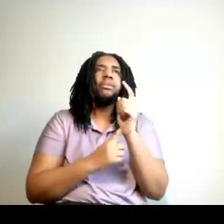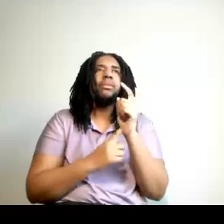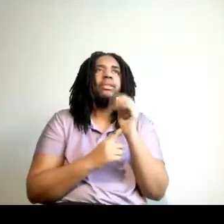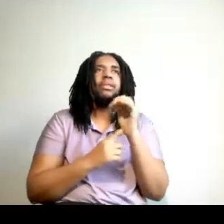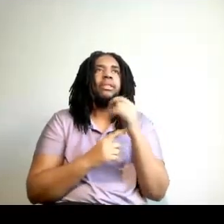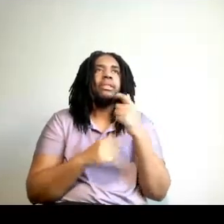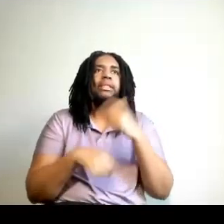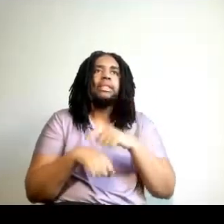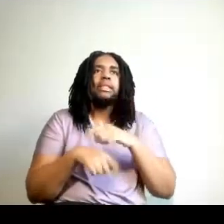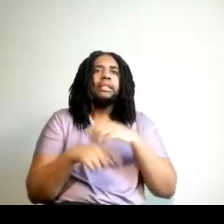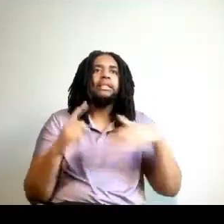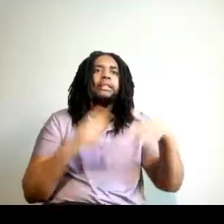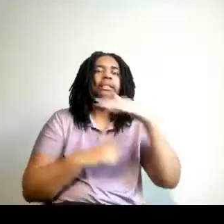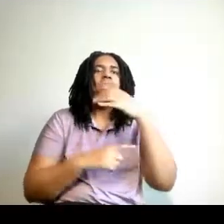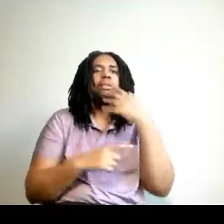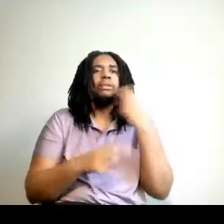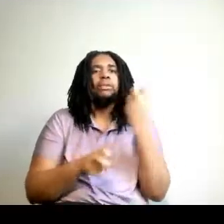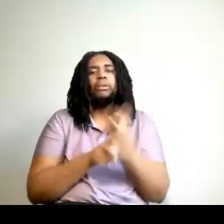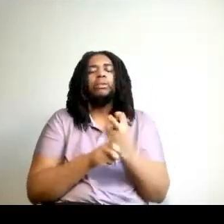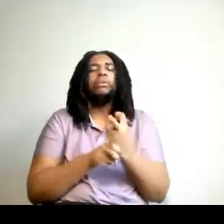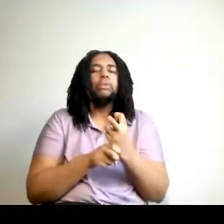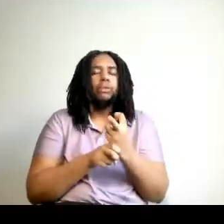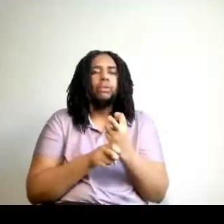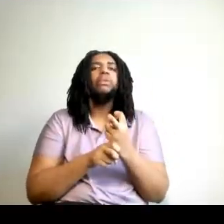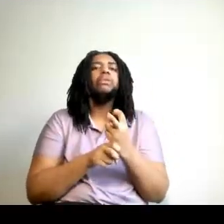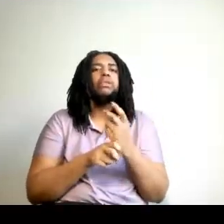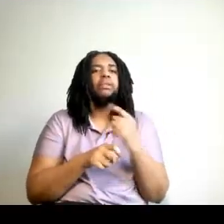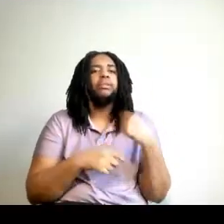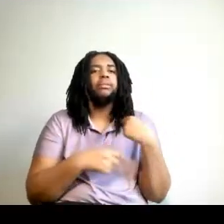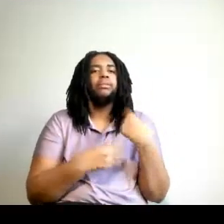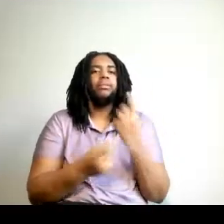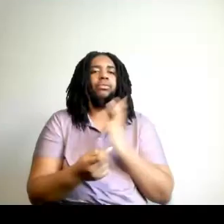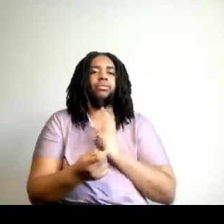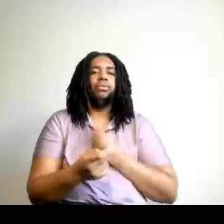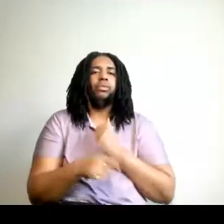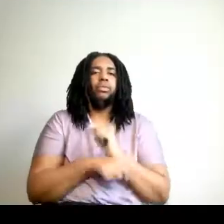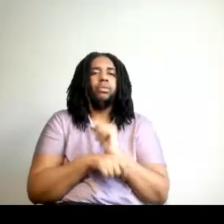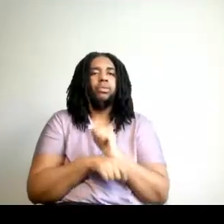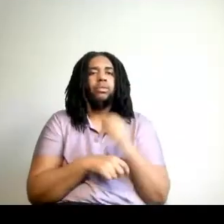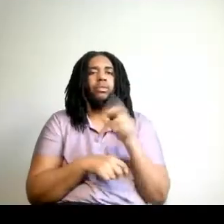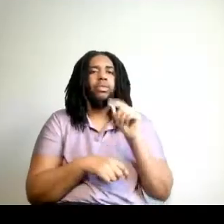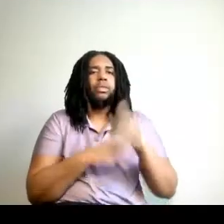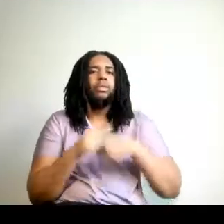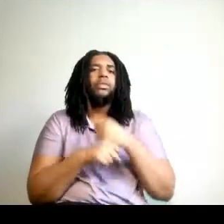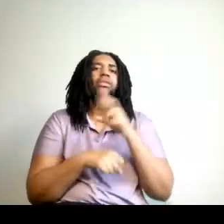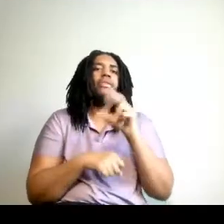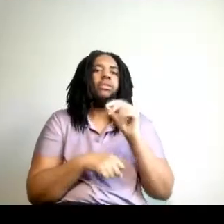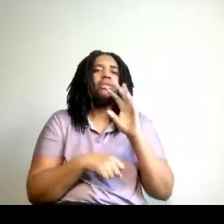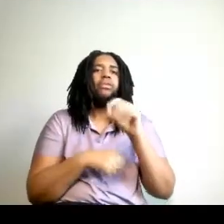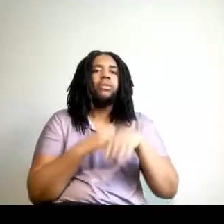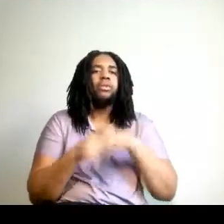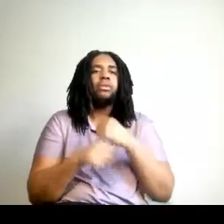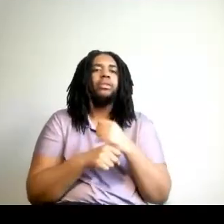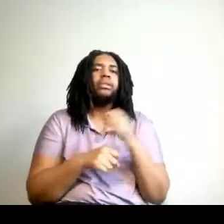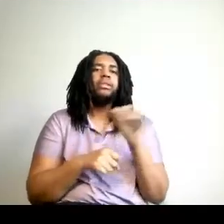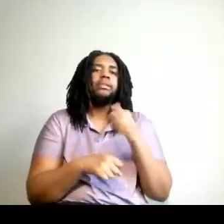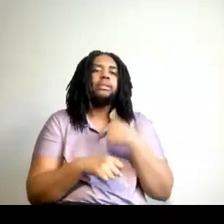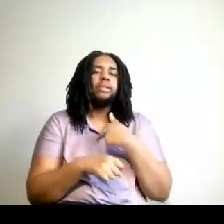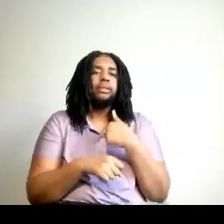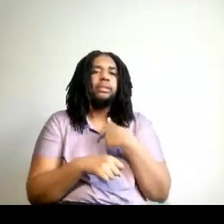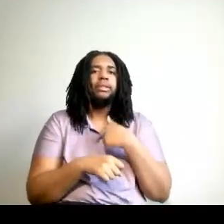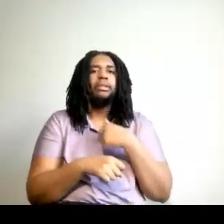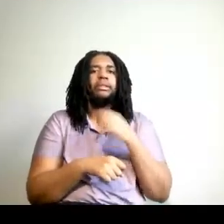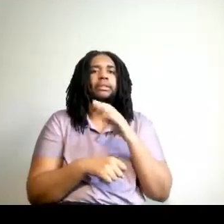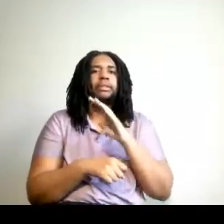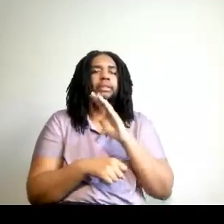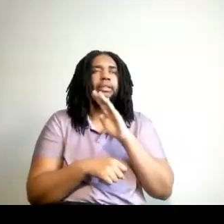tough times. Some of us that have been doing trans work for 20 years or 30 years or 40 years, which is kind of like me, have